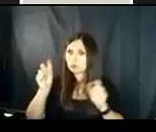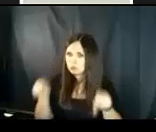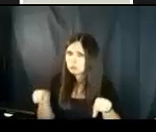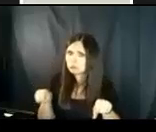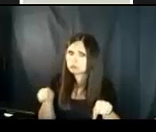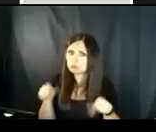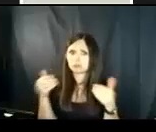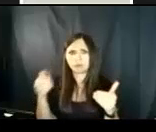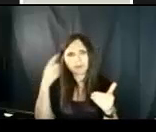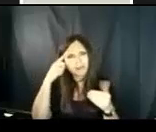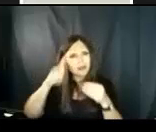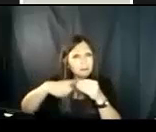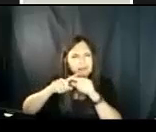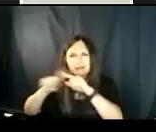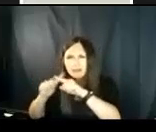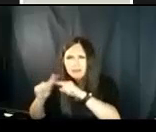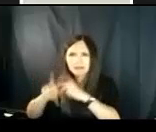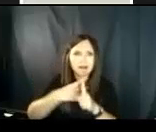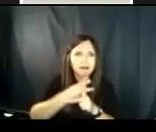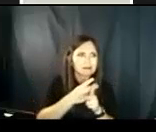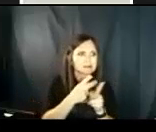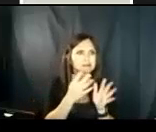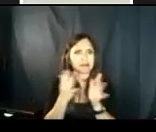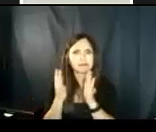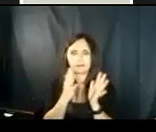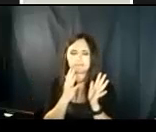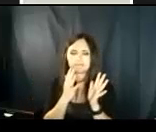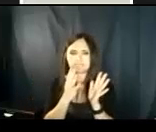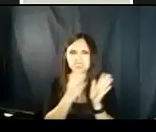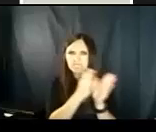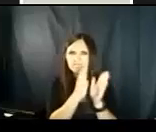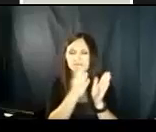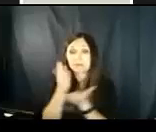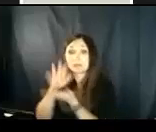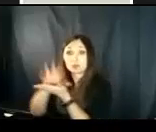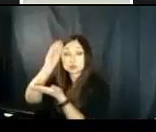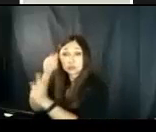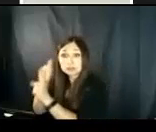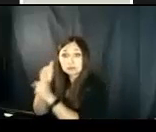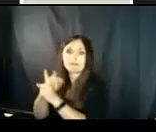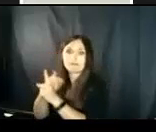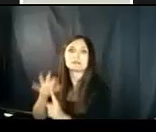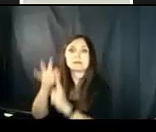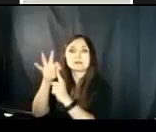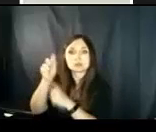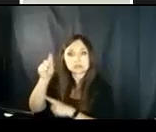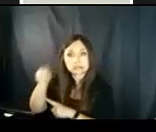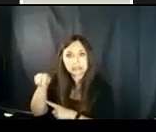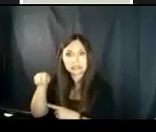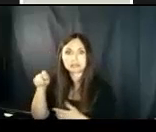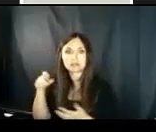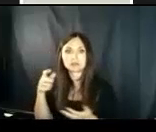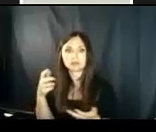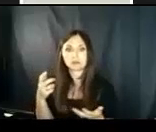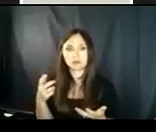Absolutely. Let's think about all those type of students who maybe have some special needs. We are